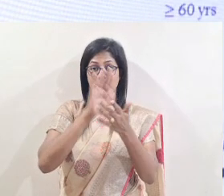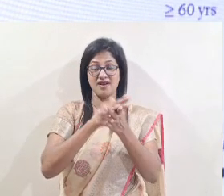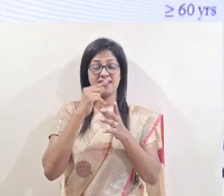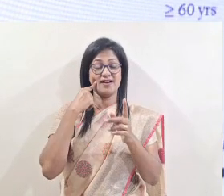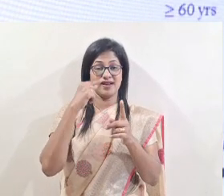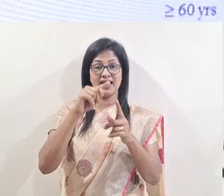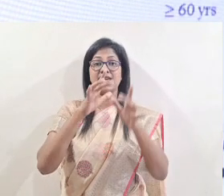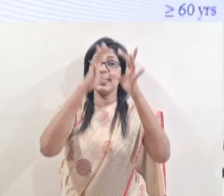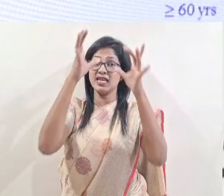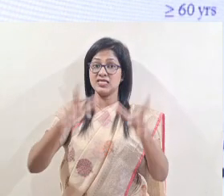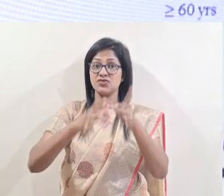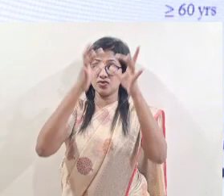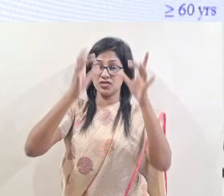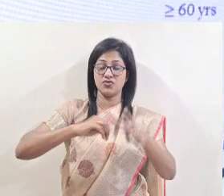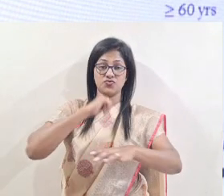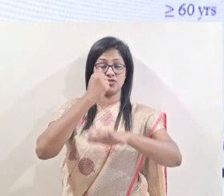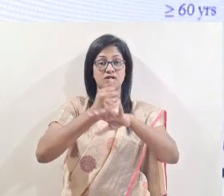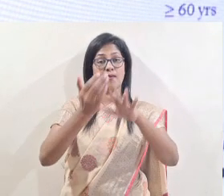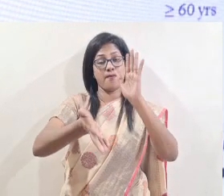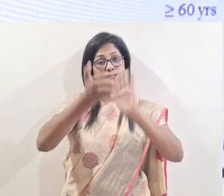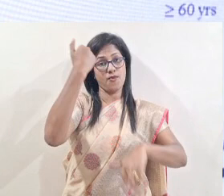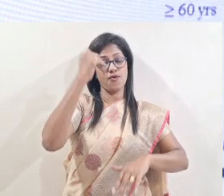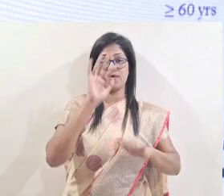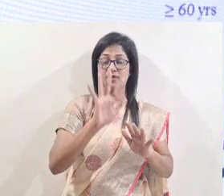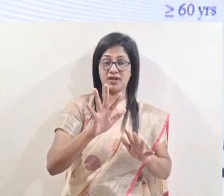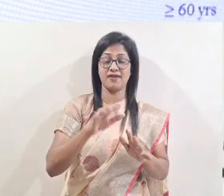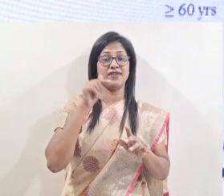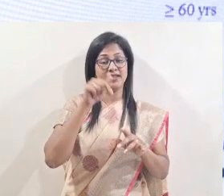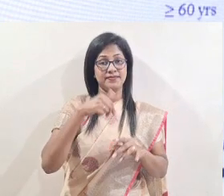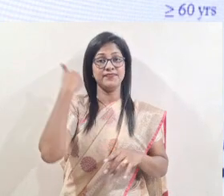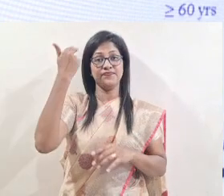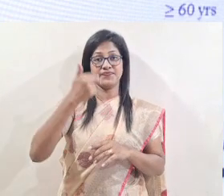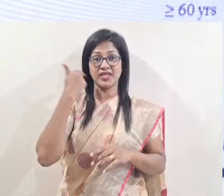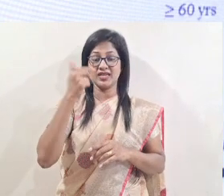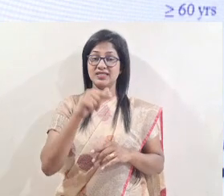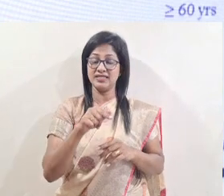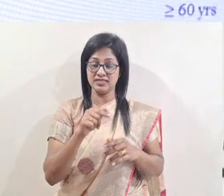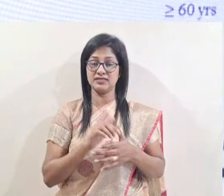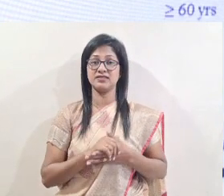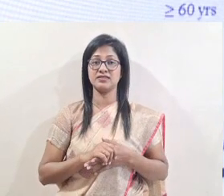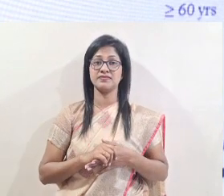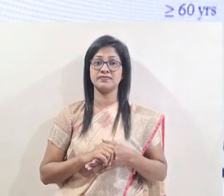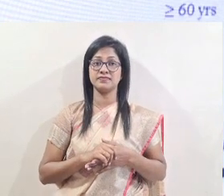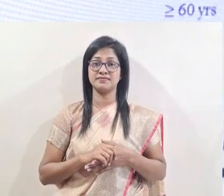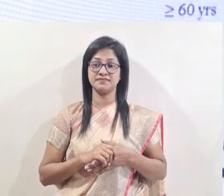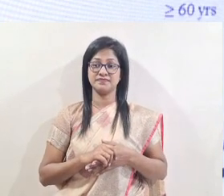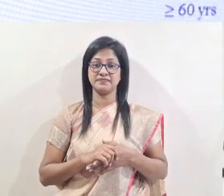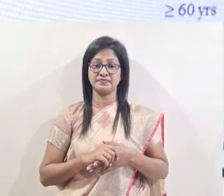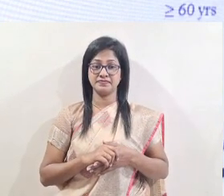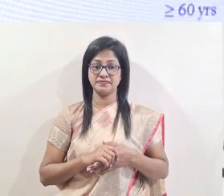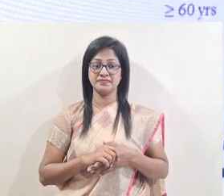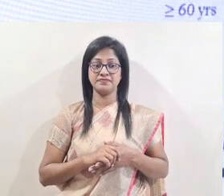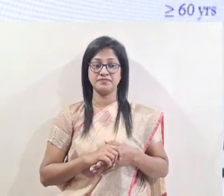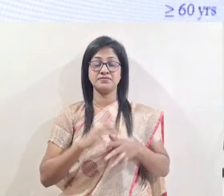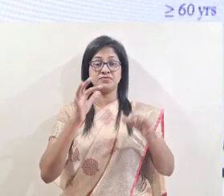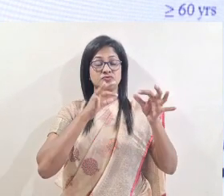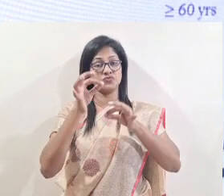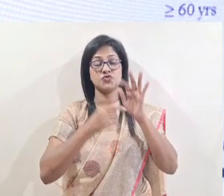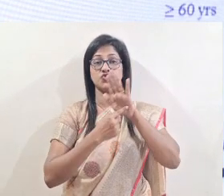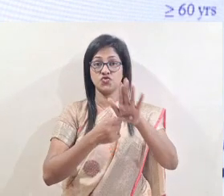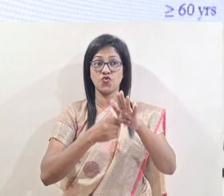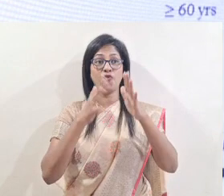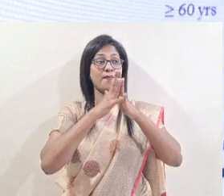institutional developments, and hence this justifies the large ratio of students and the